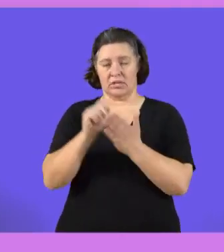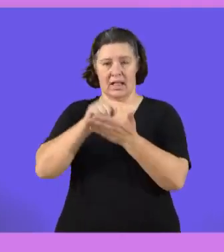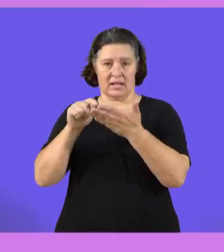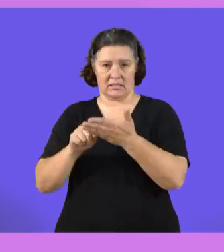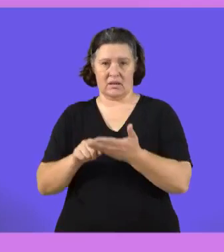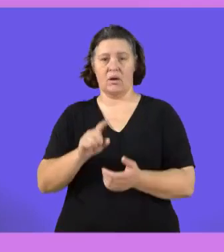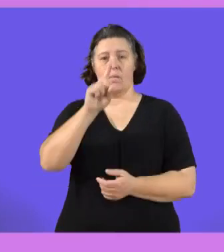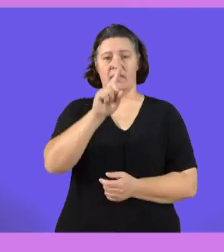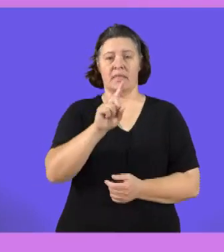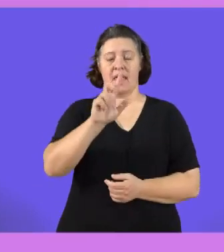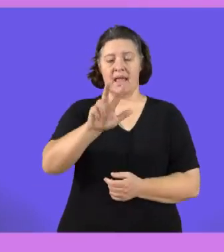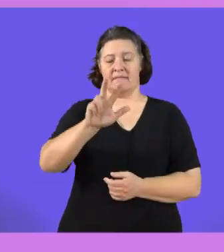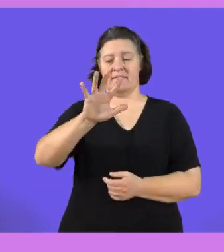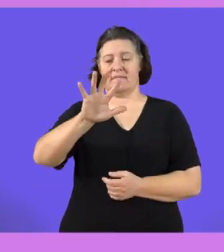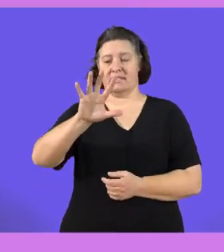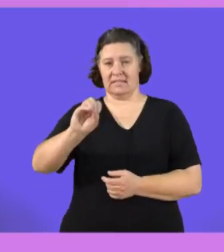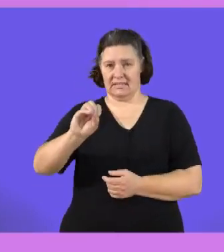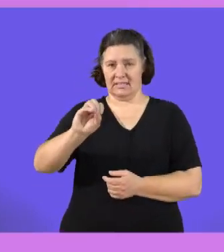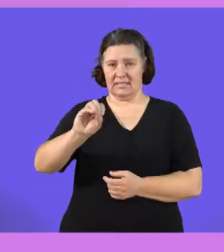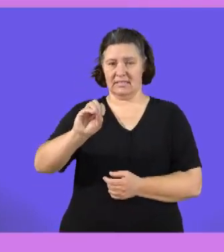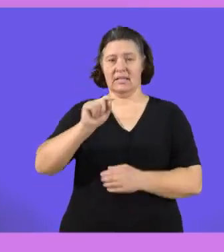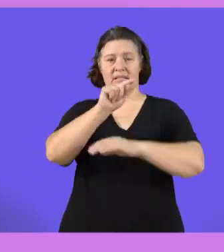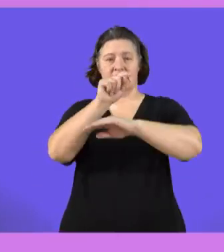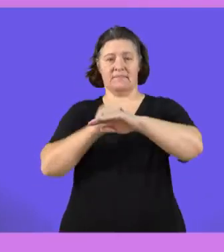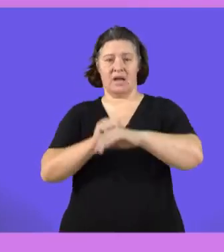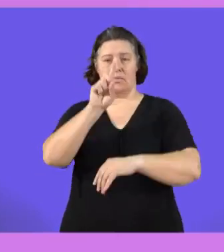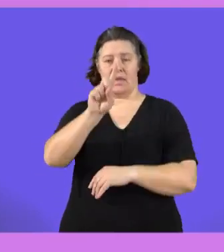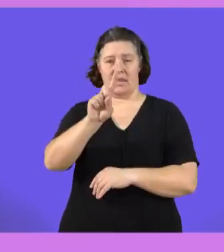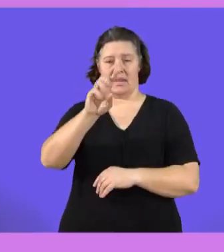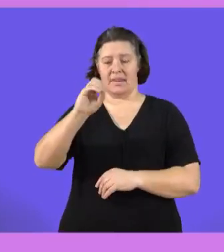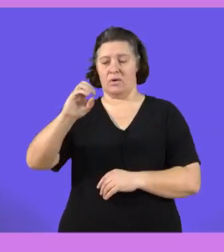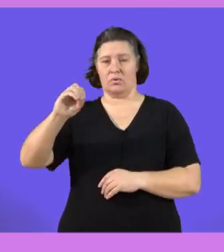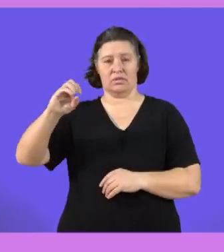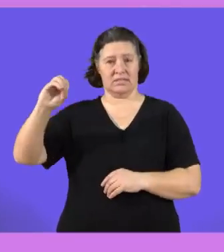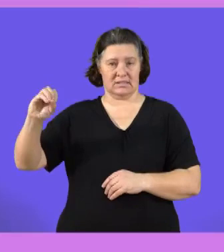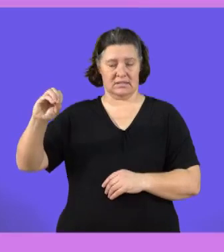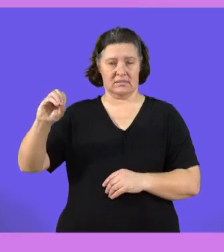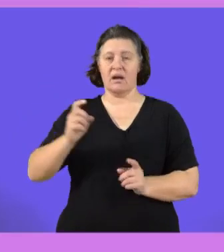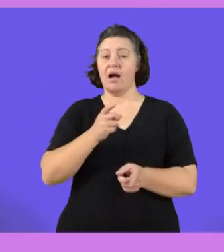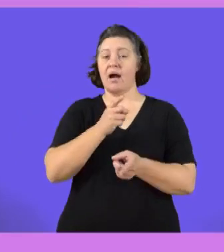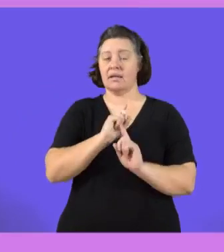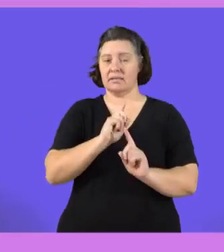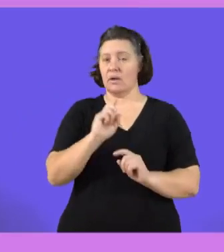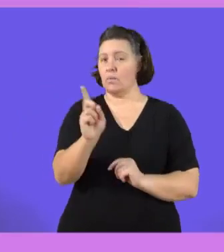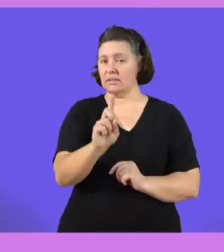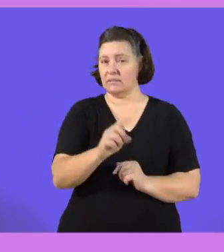my calculator, I'll say 1,850 and I divide that by 1,000. So that should give you an answer